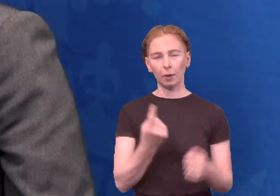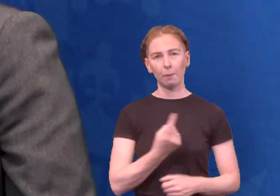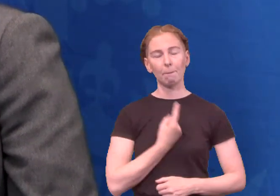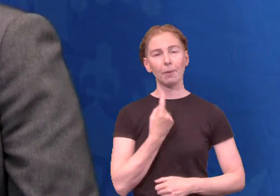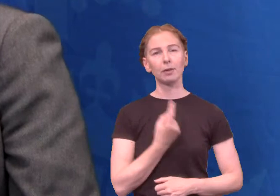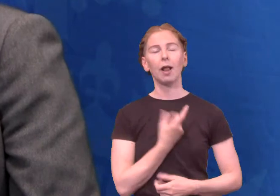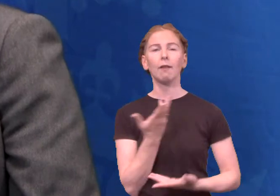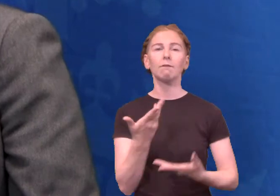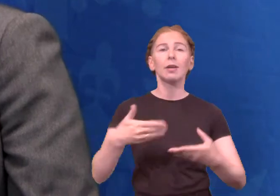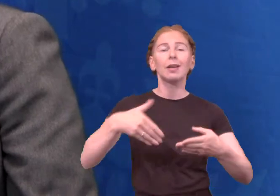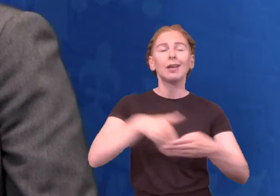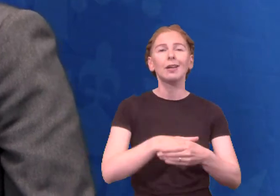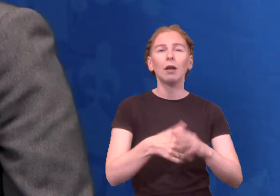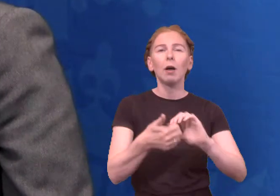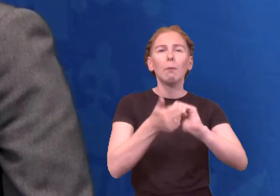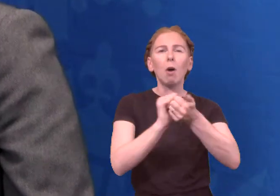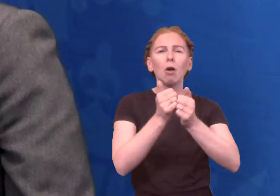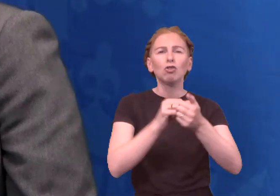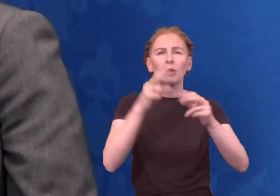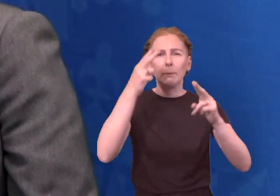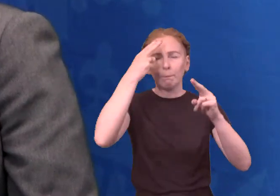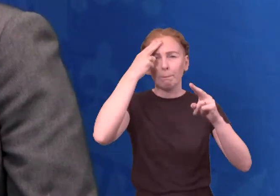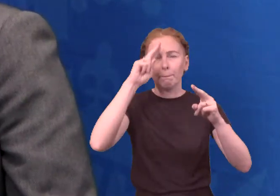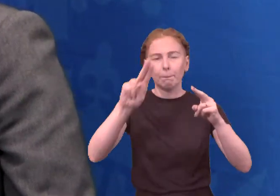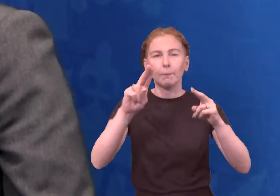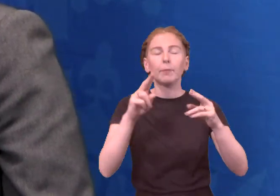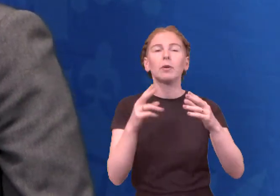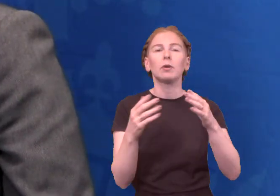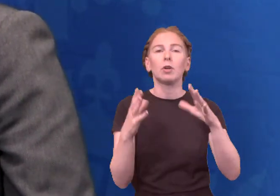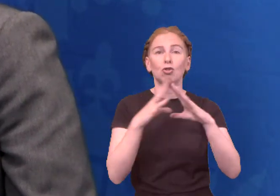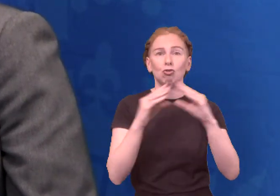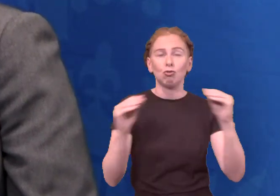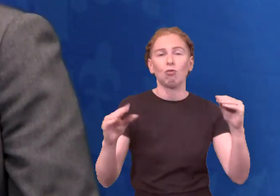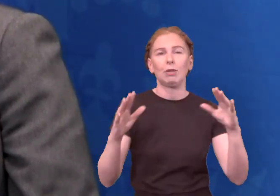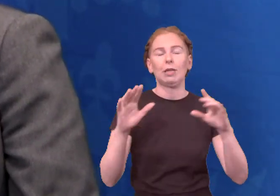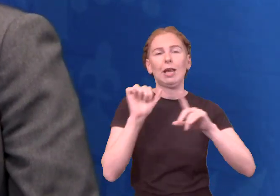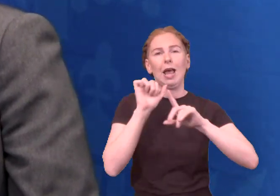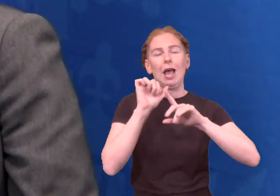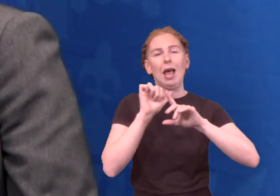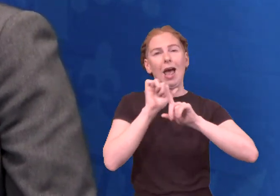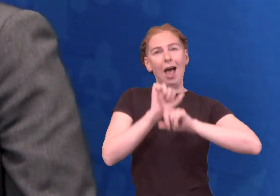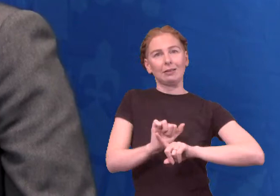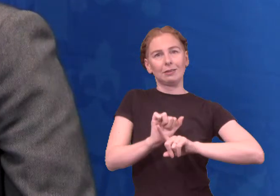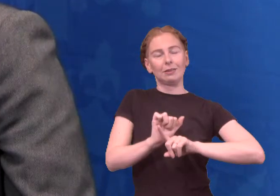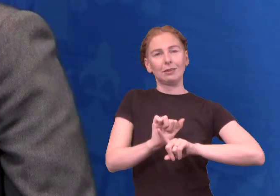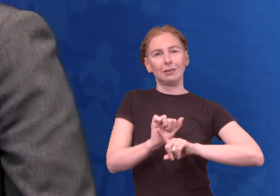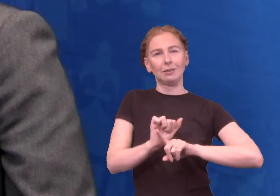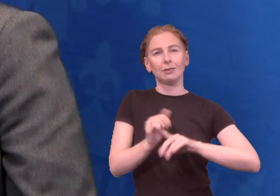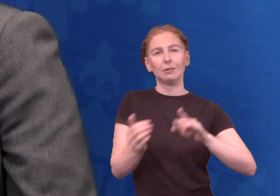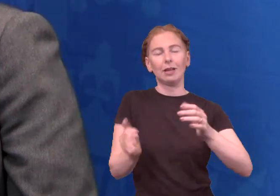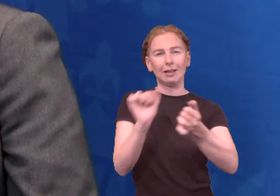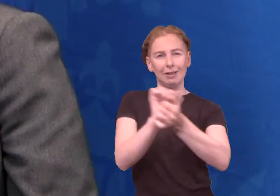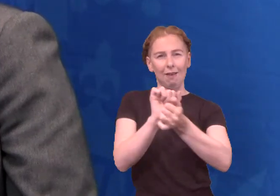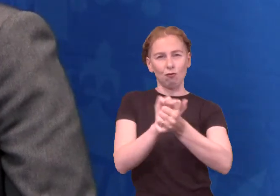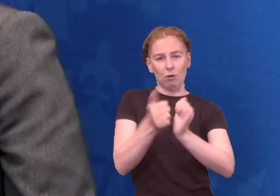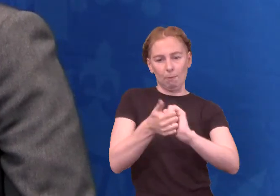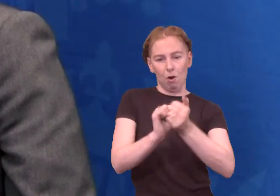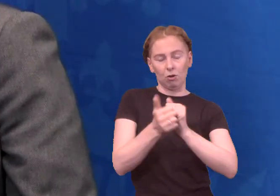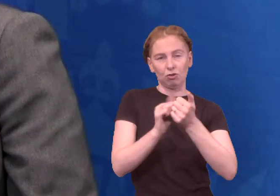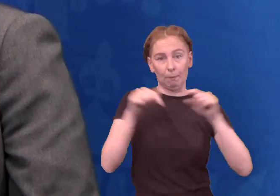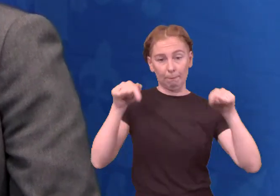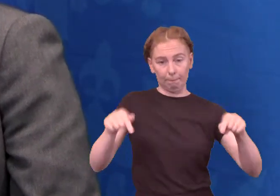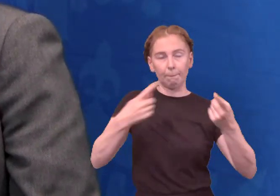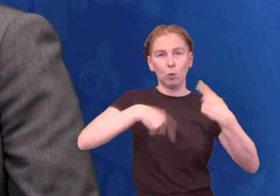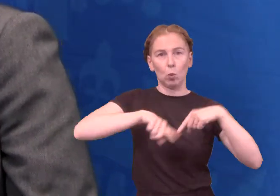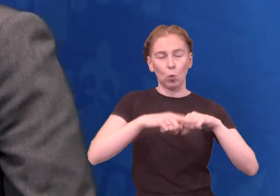Surrey Anti-Slavery Partnership, I have access to lots of partner organisations where